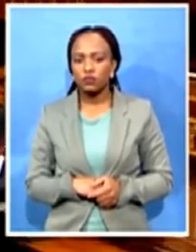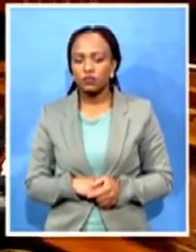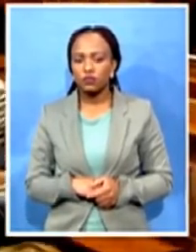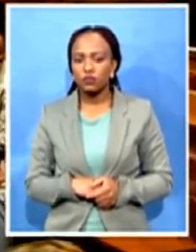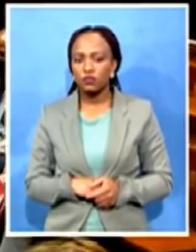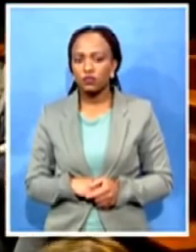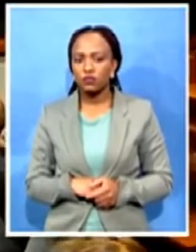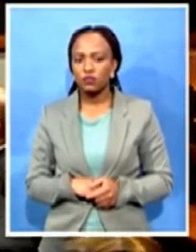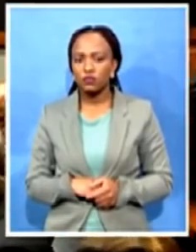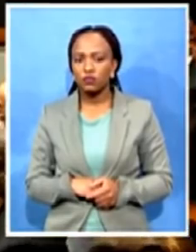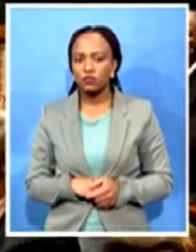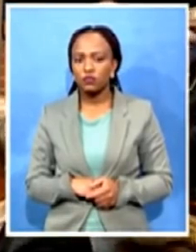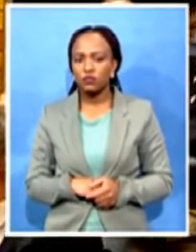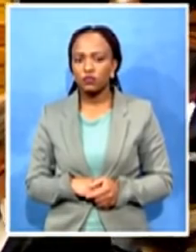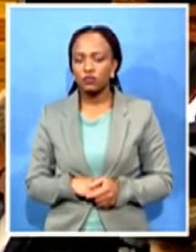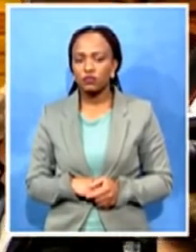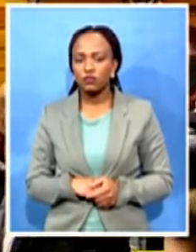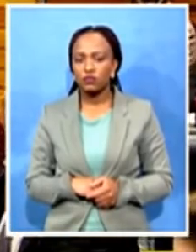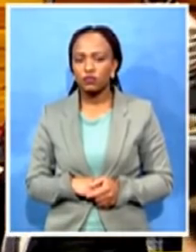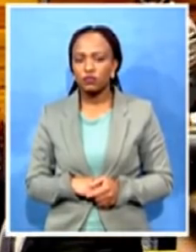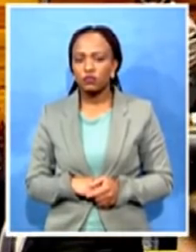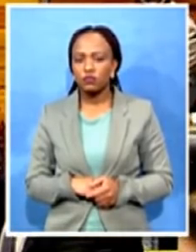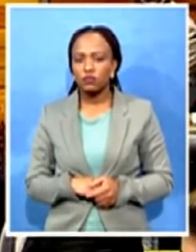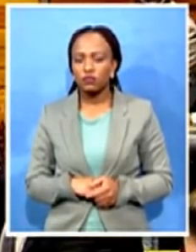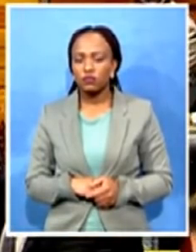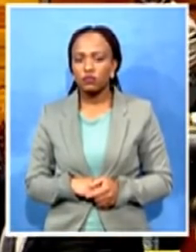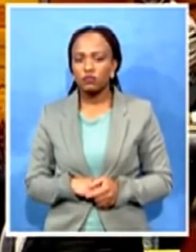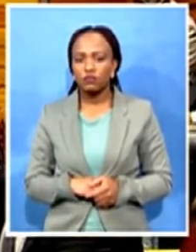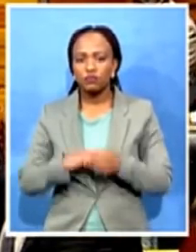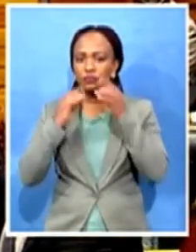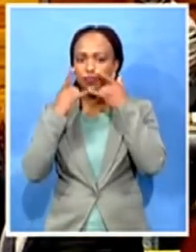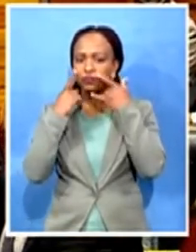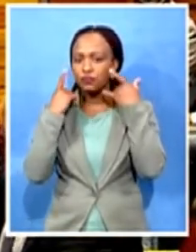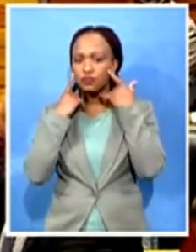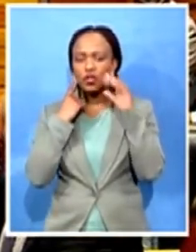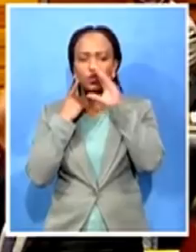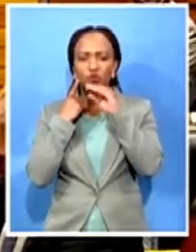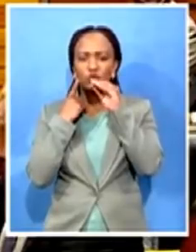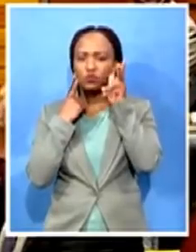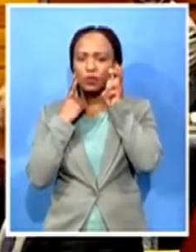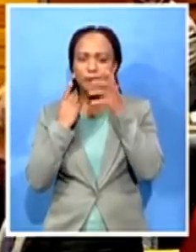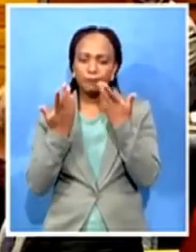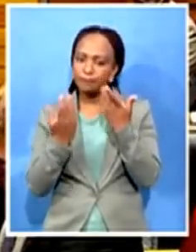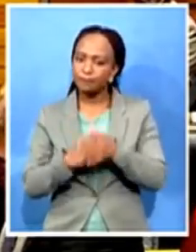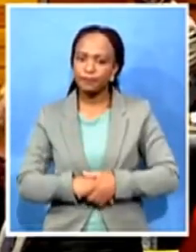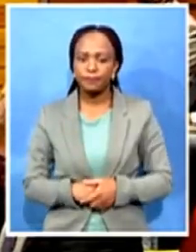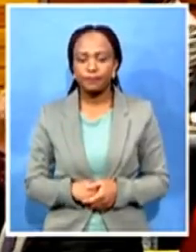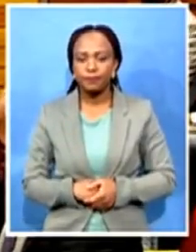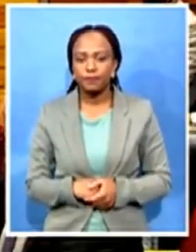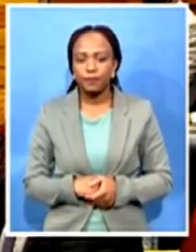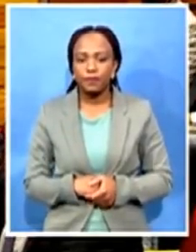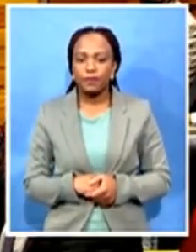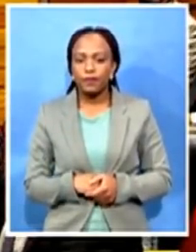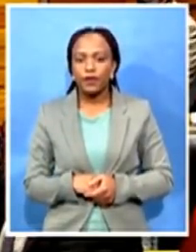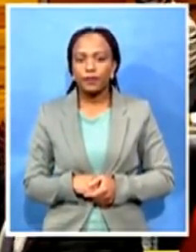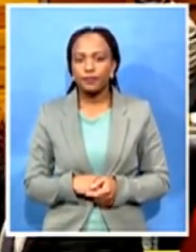to the country, and we will only open on the 20th, so we could not make it. I'm going to consider that this